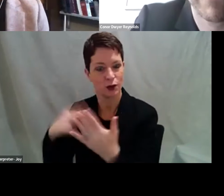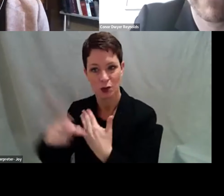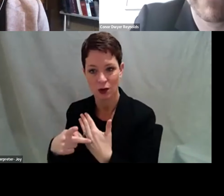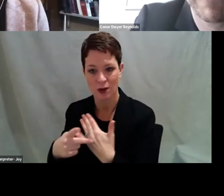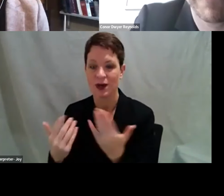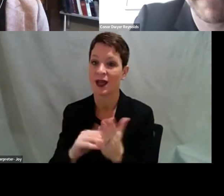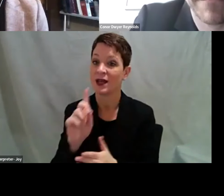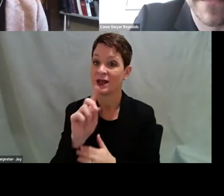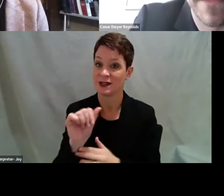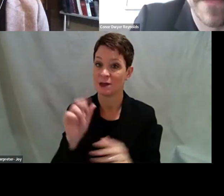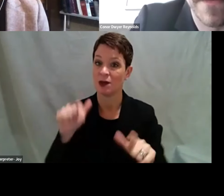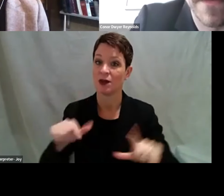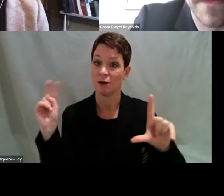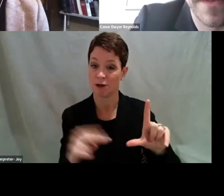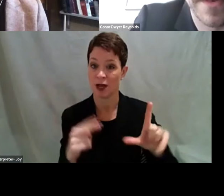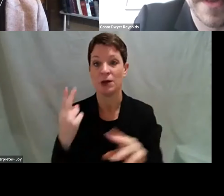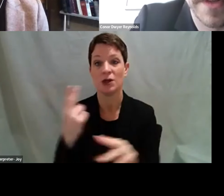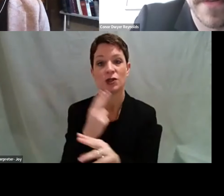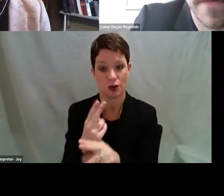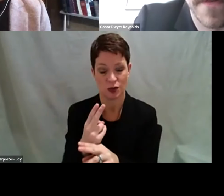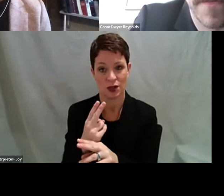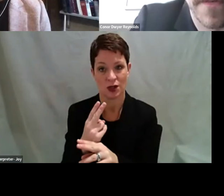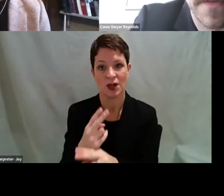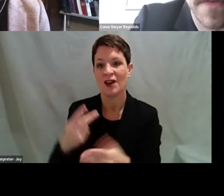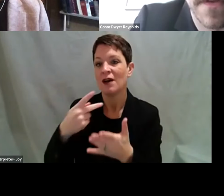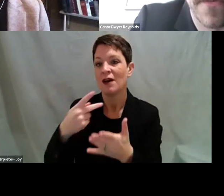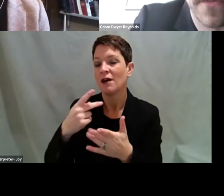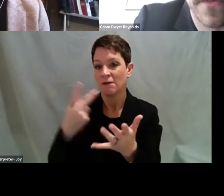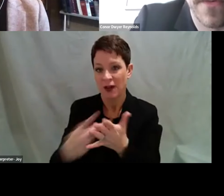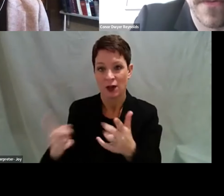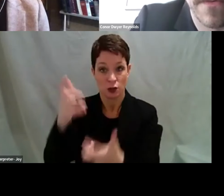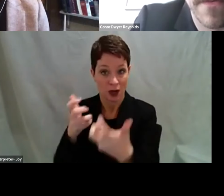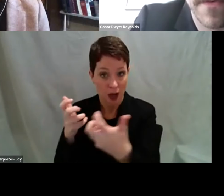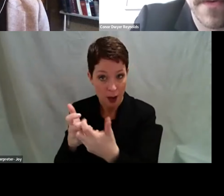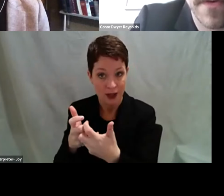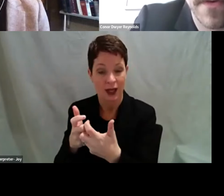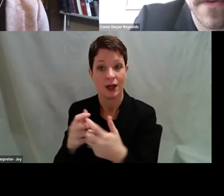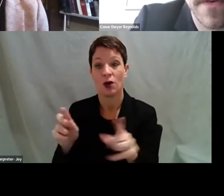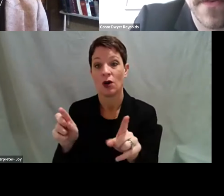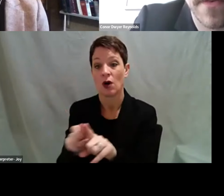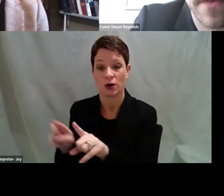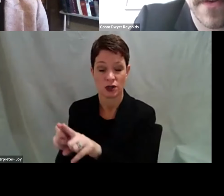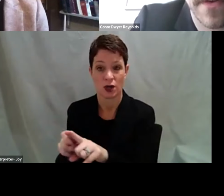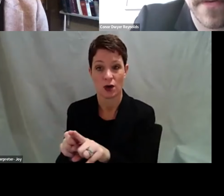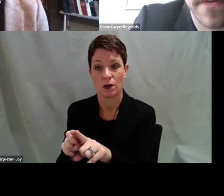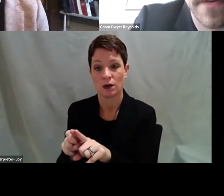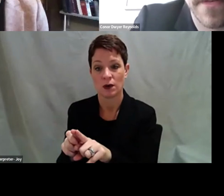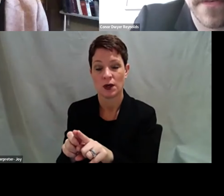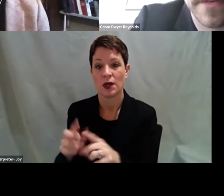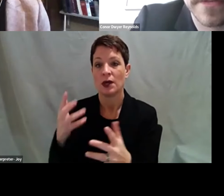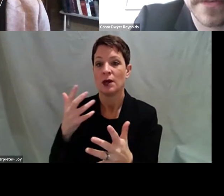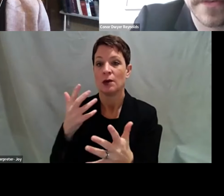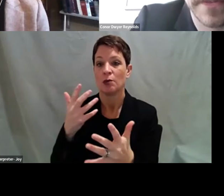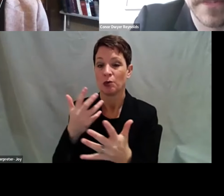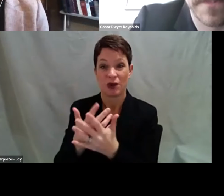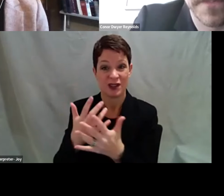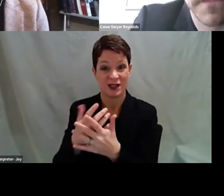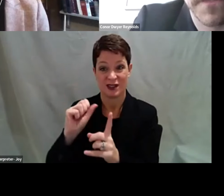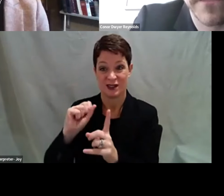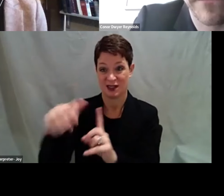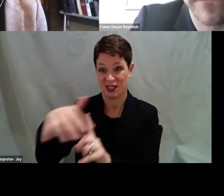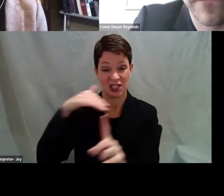is used to identify failures to accommodate and also disabling prison conditions that